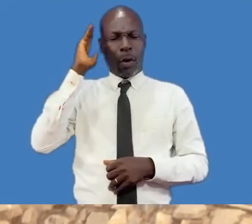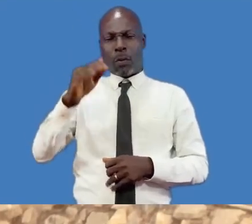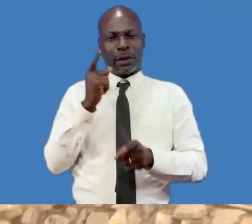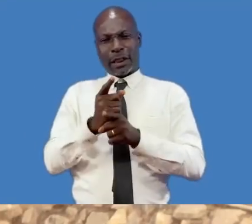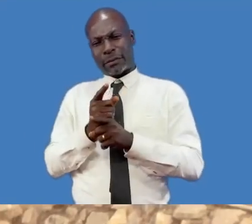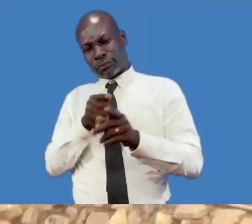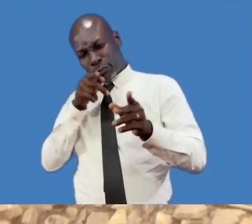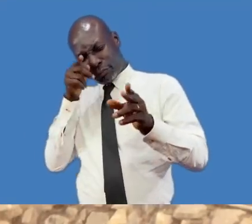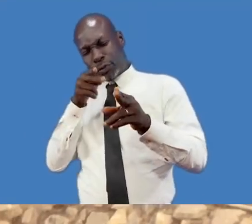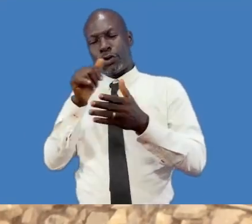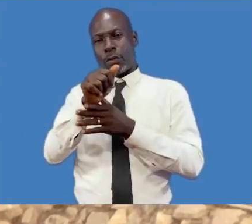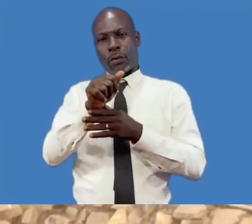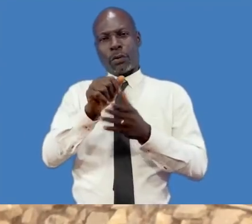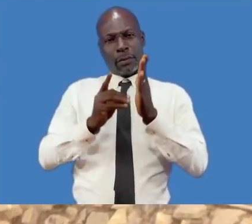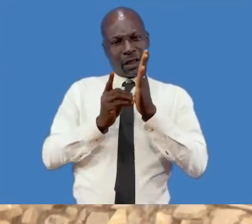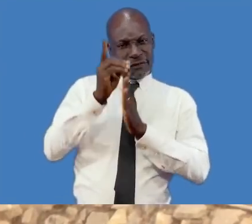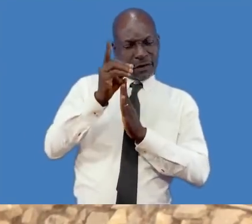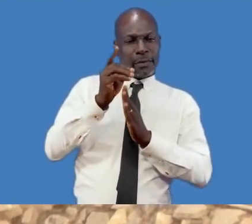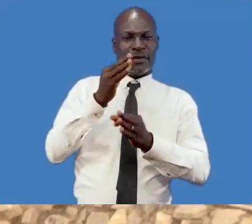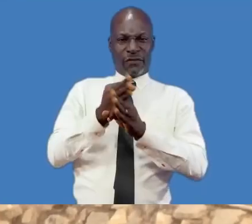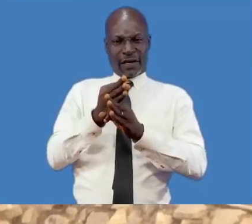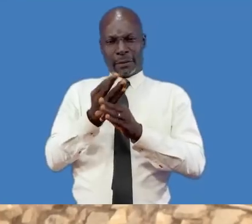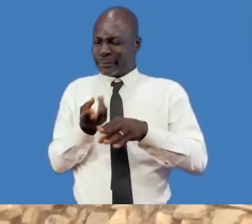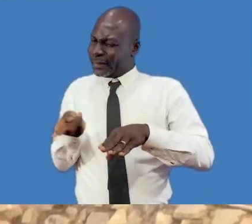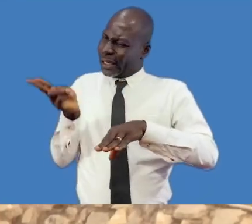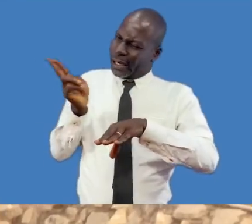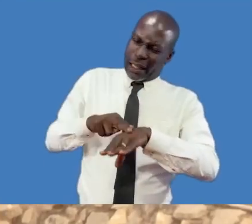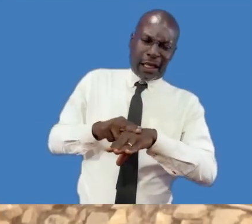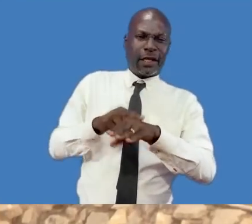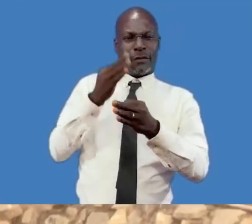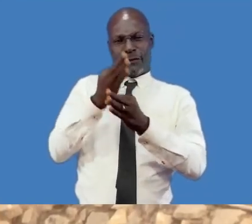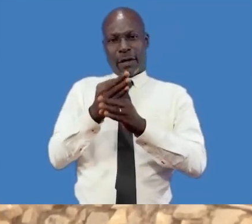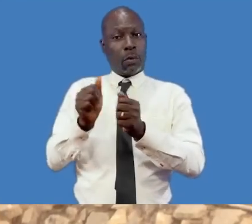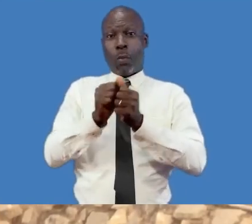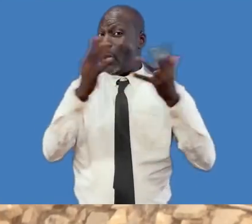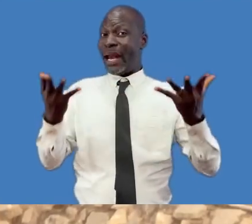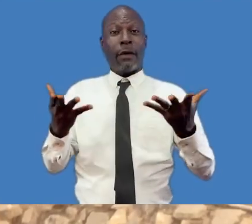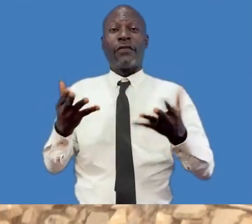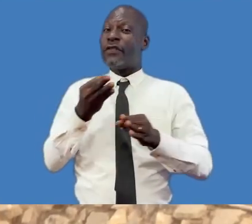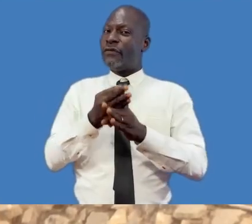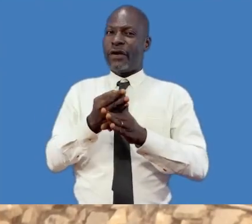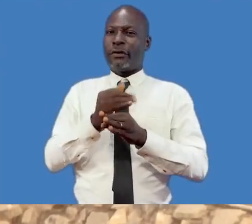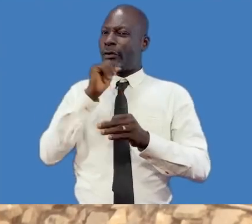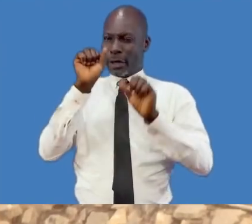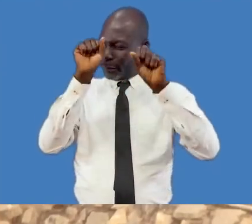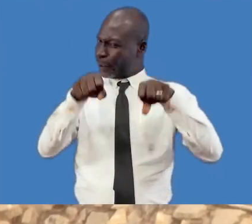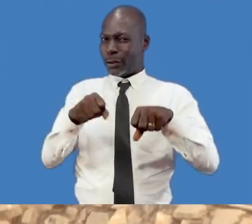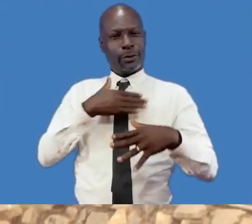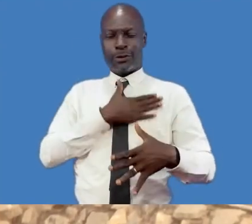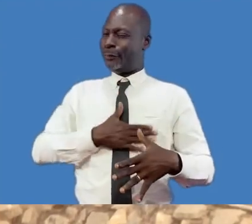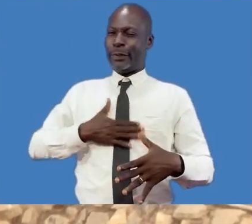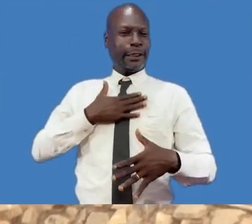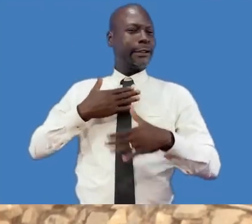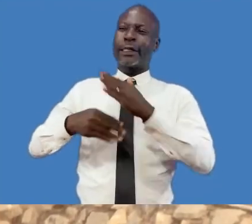no. Develop your faith. Fortify your faith. For without faith, it is impossible to please